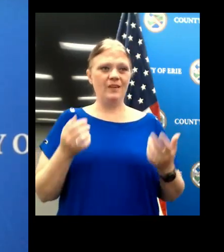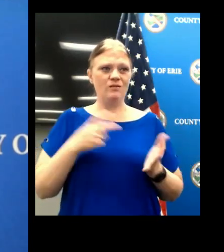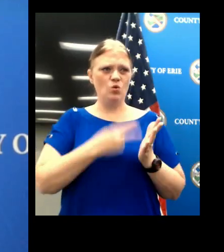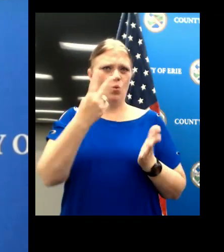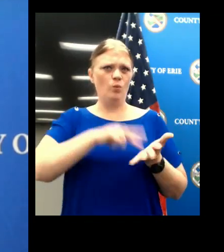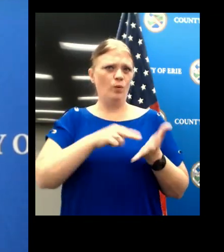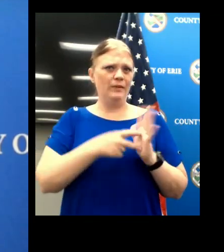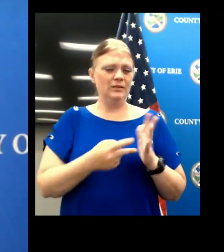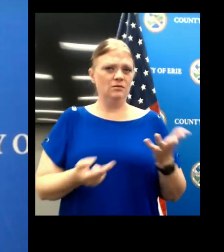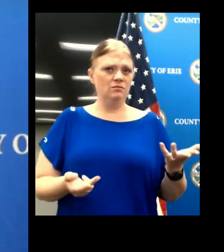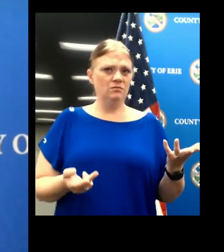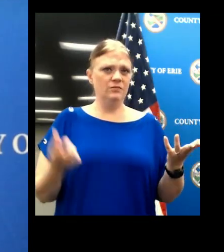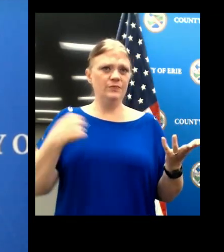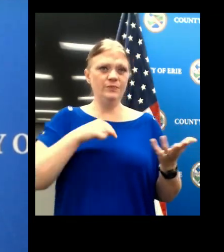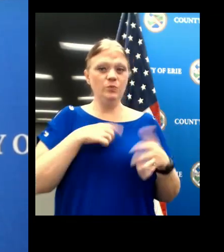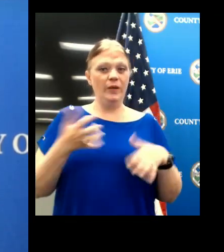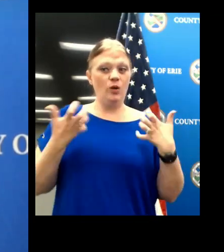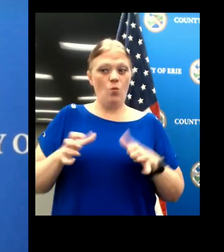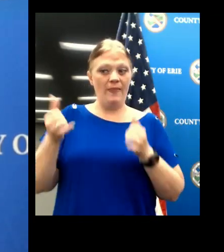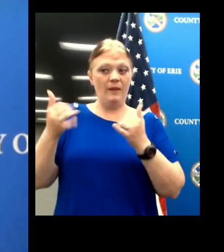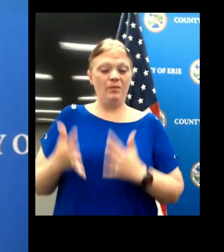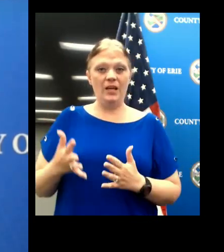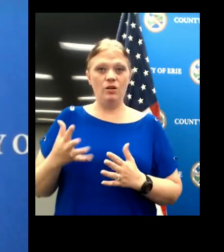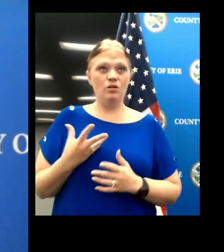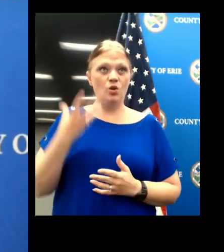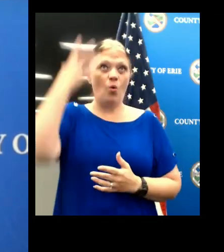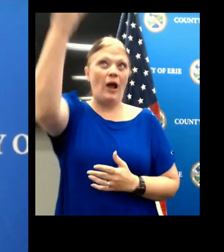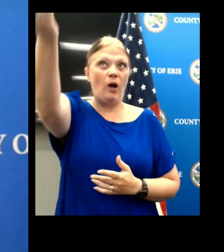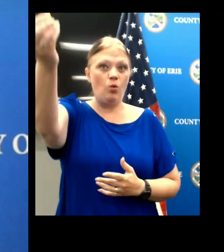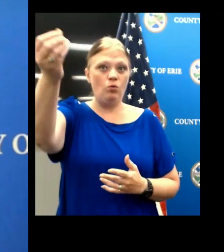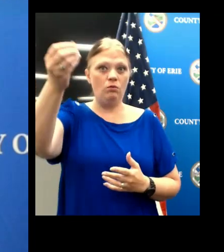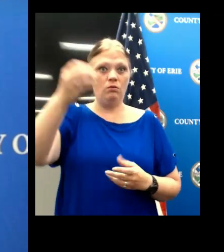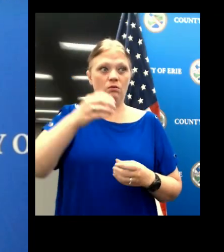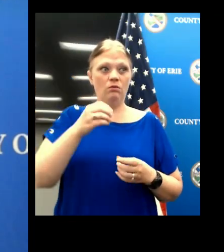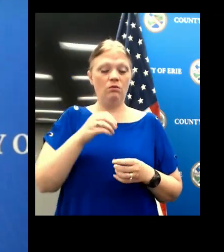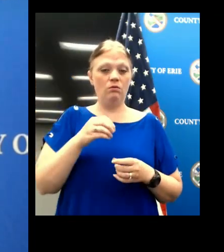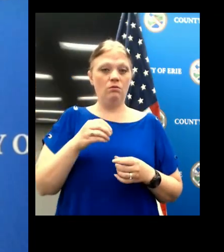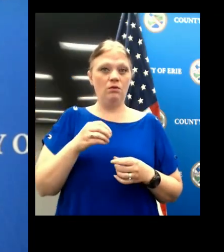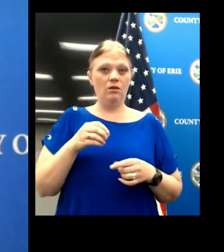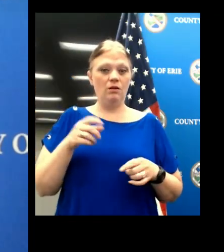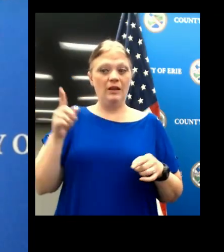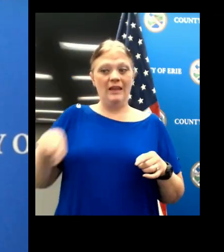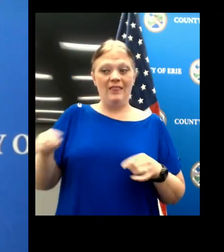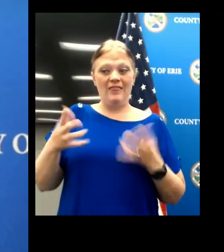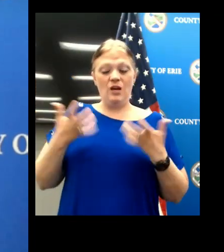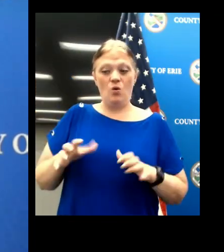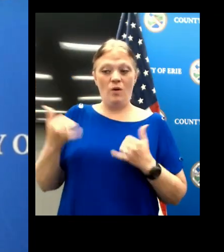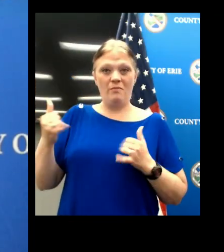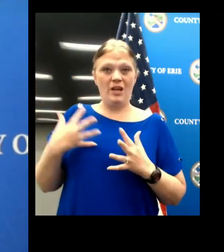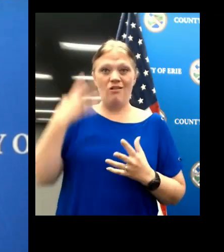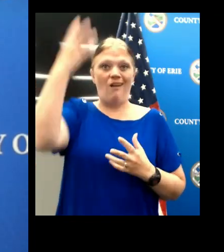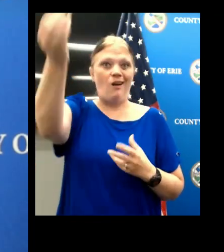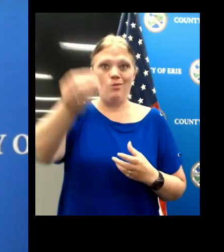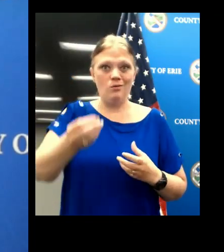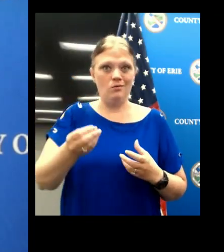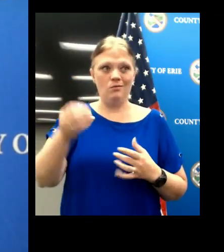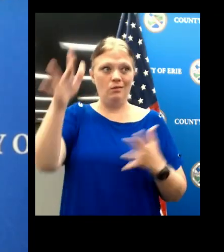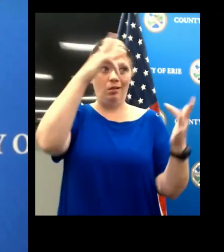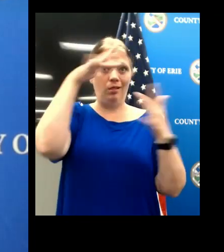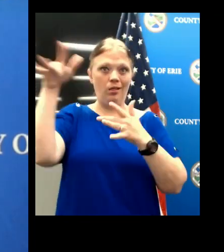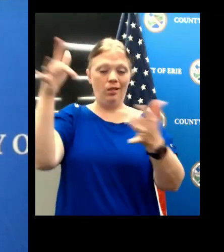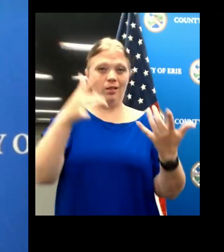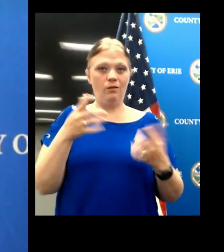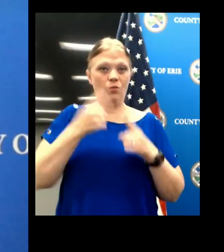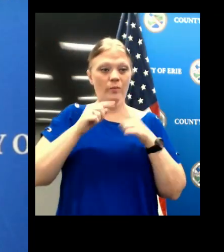purpose. We don't want those players to go out into our general public. They don't want their players going out into the general public when